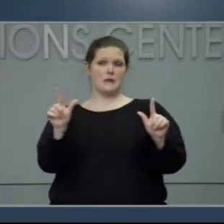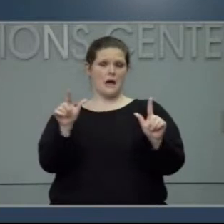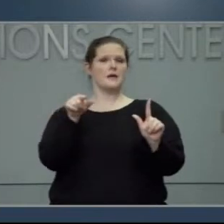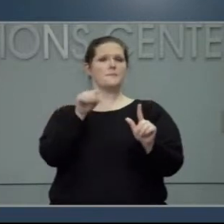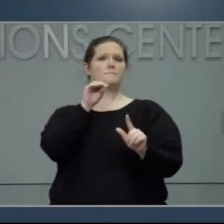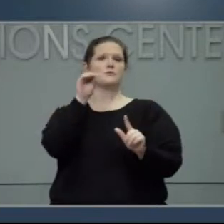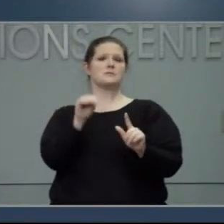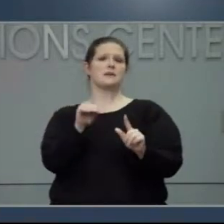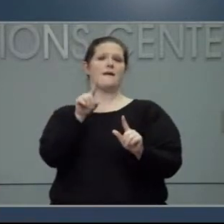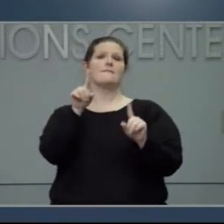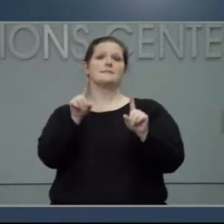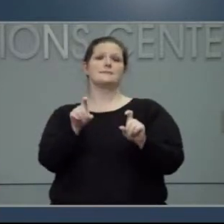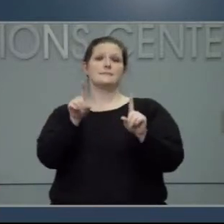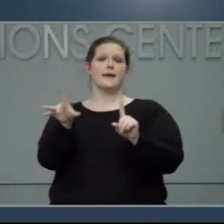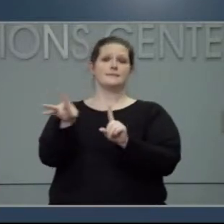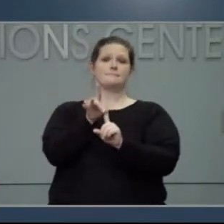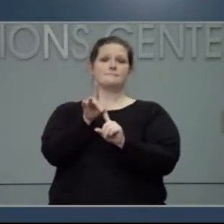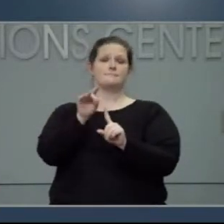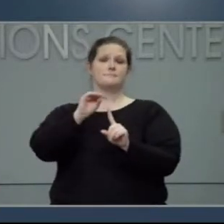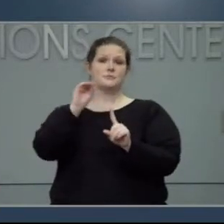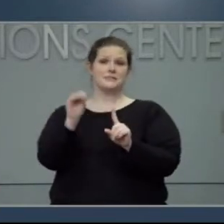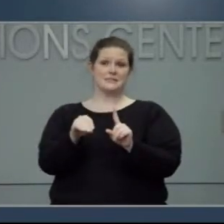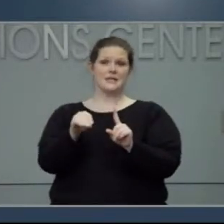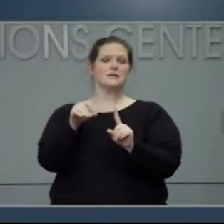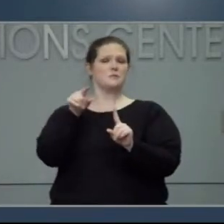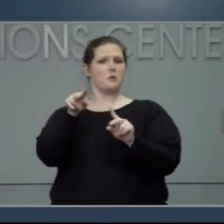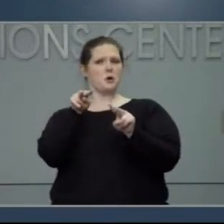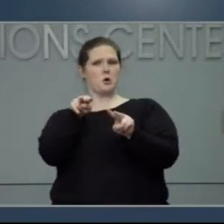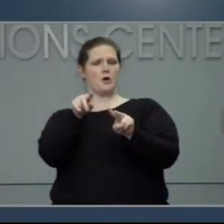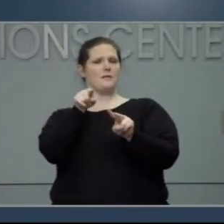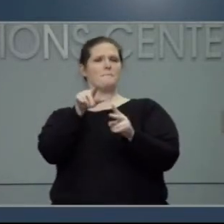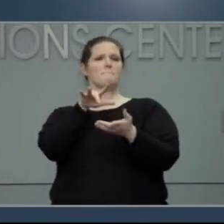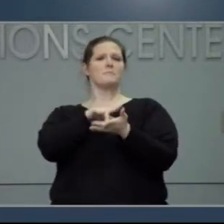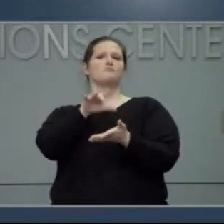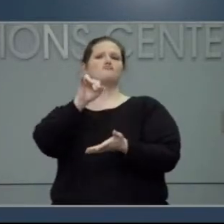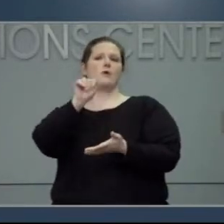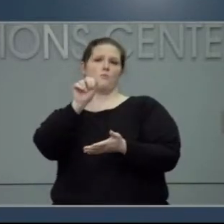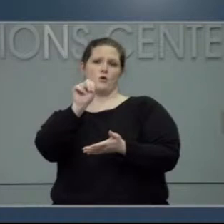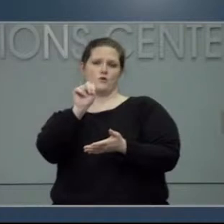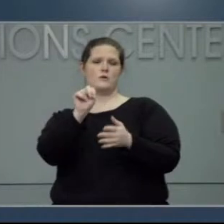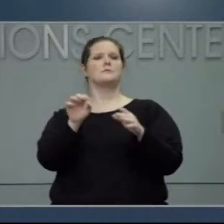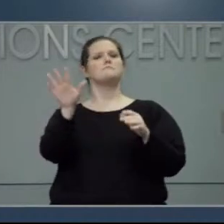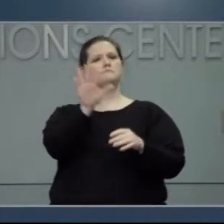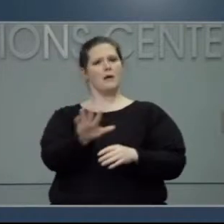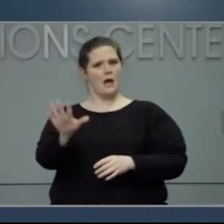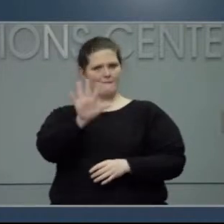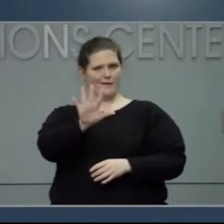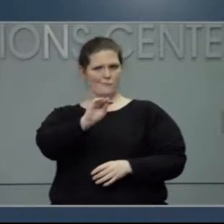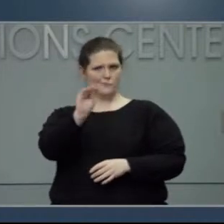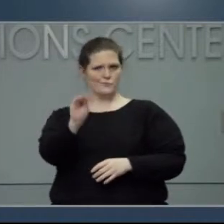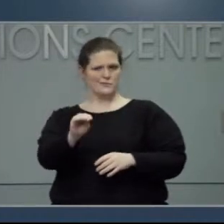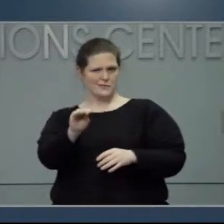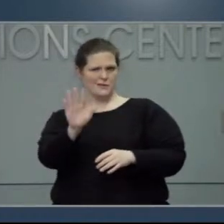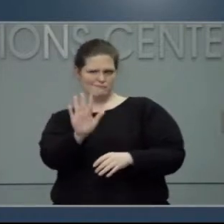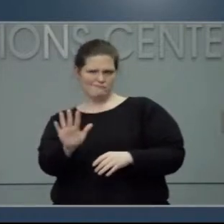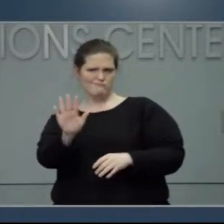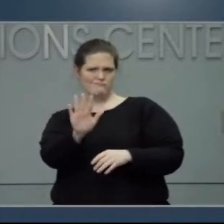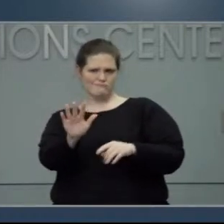yellow line, the percent of tests has averaged just below the 5% mark. On our next graph, we look at